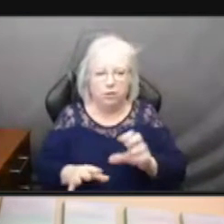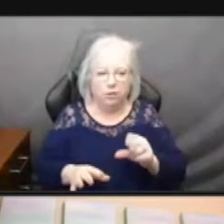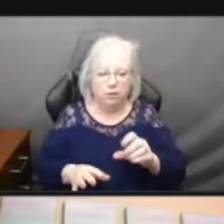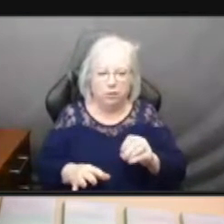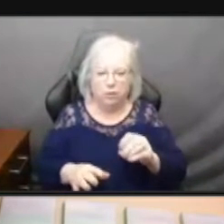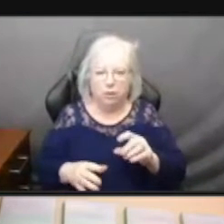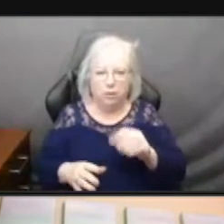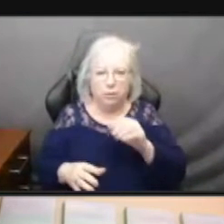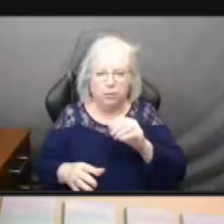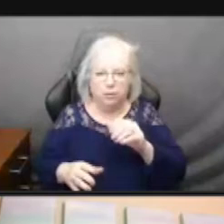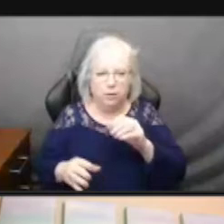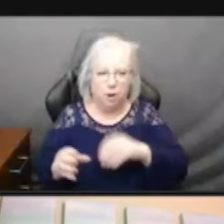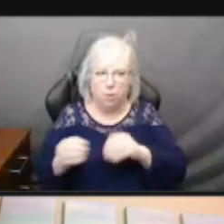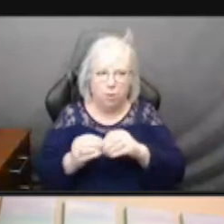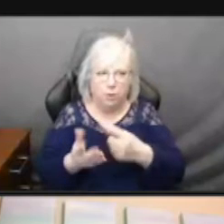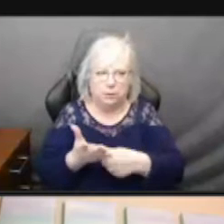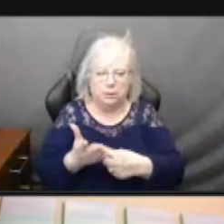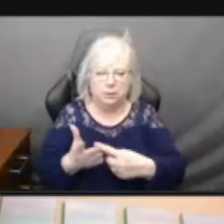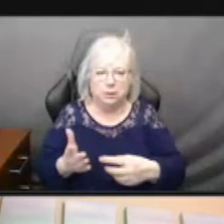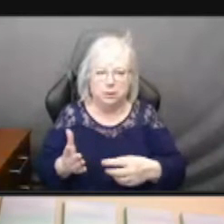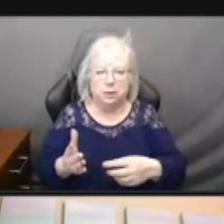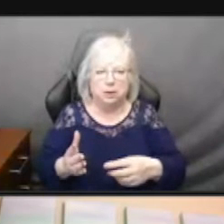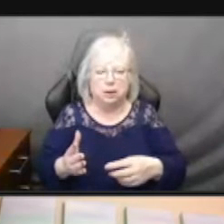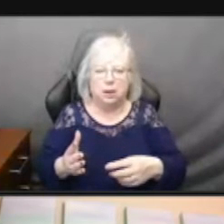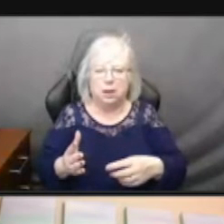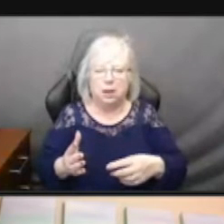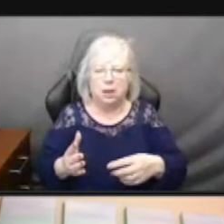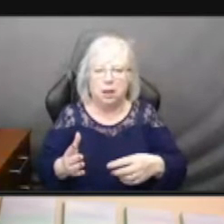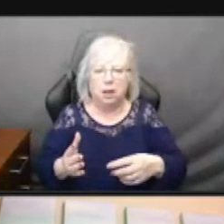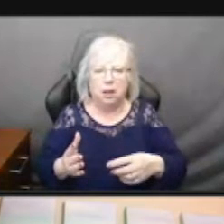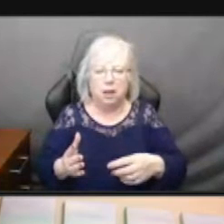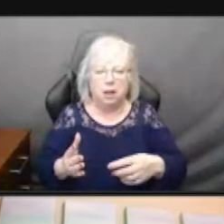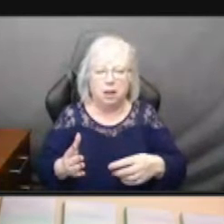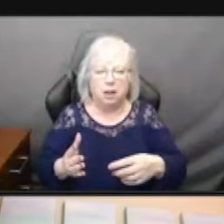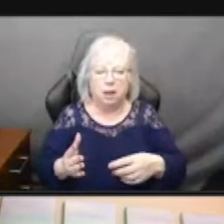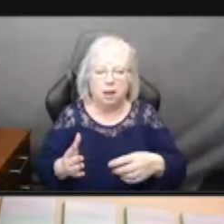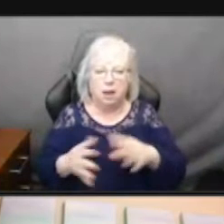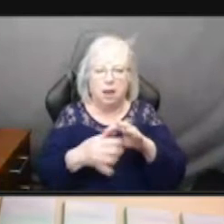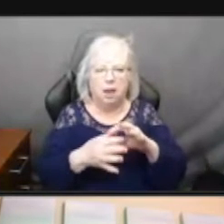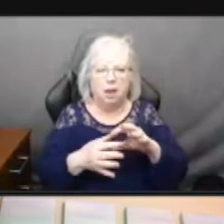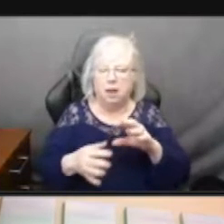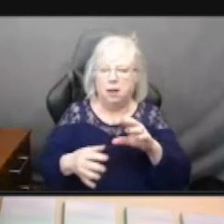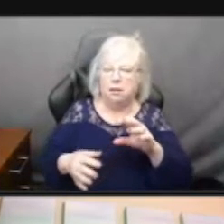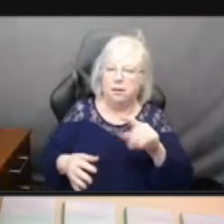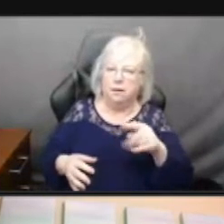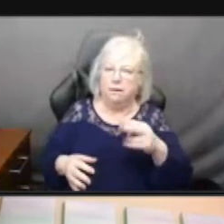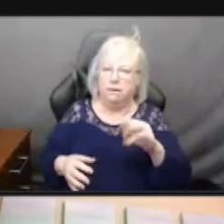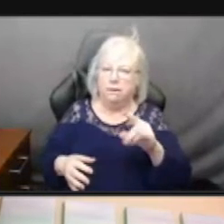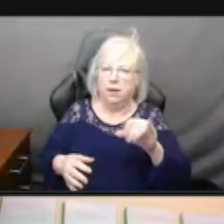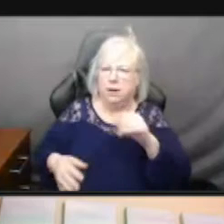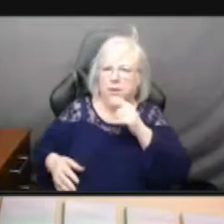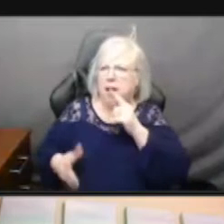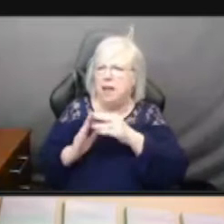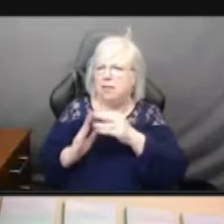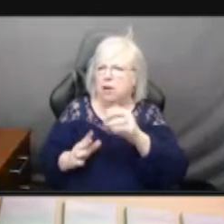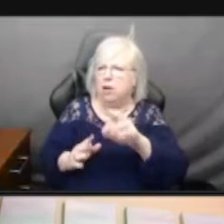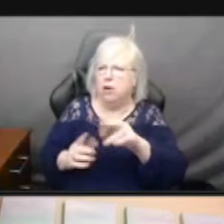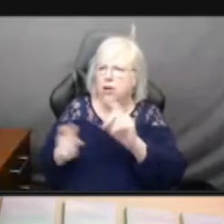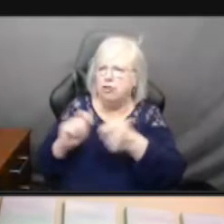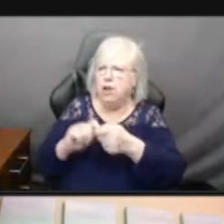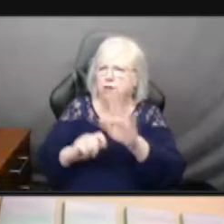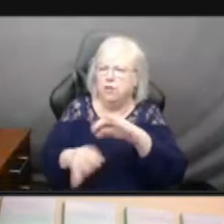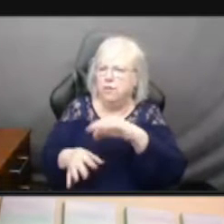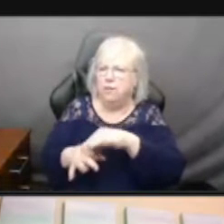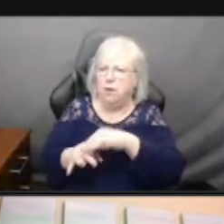5th. I mean, I'll answer the question, but it's in terms of the. Well, I'm not asking her to change her vote,